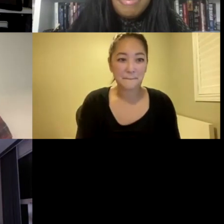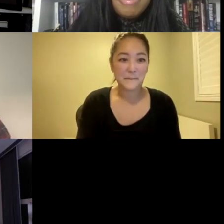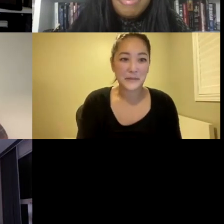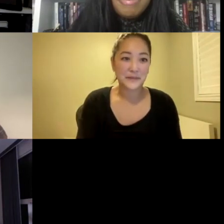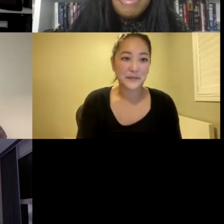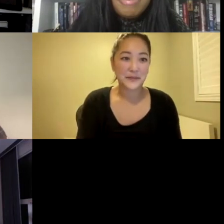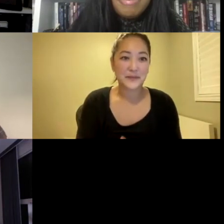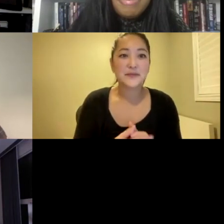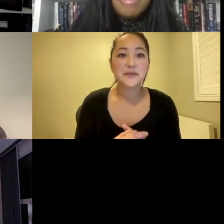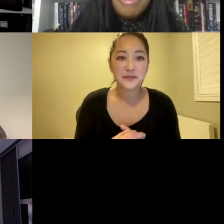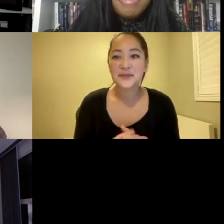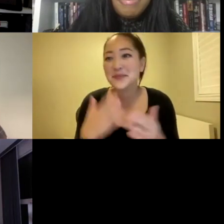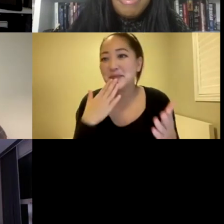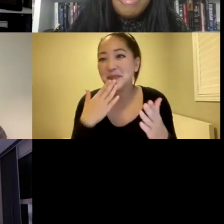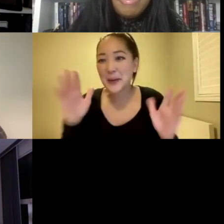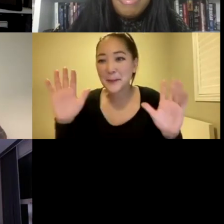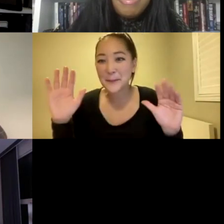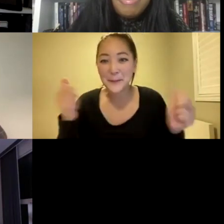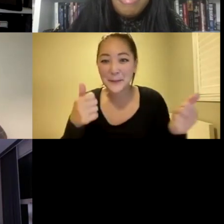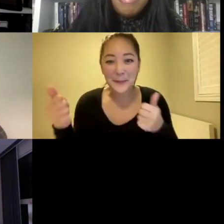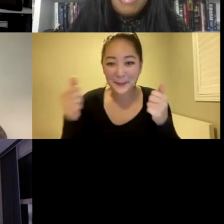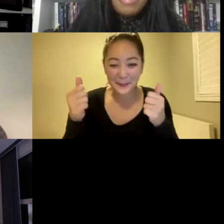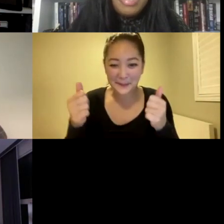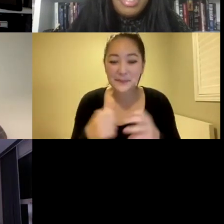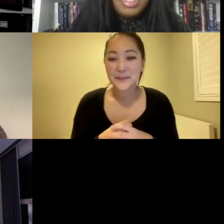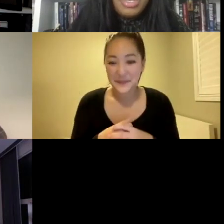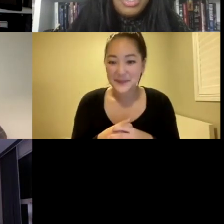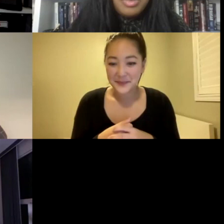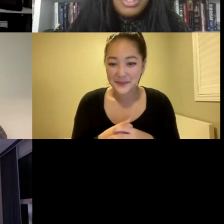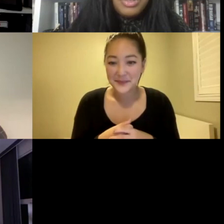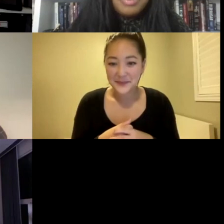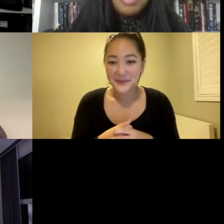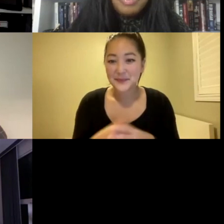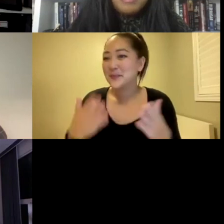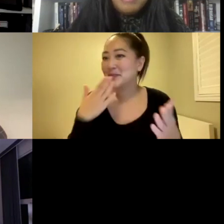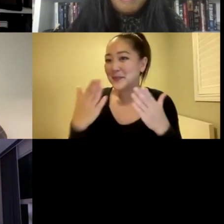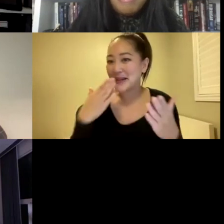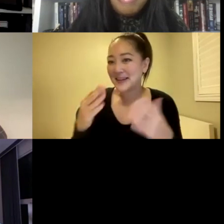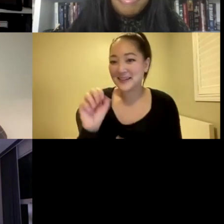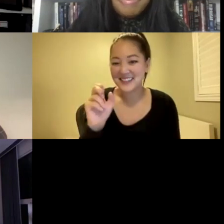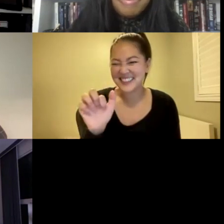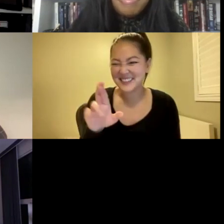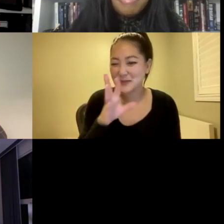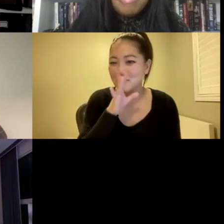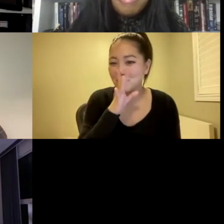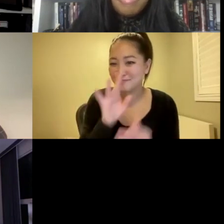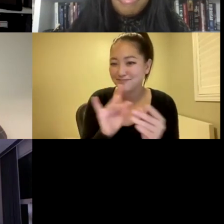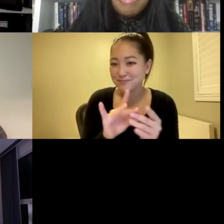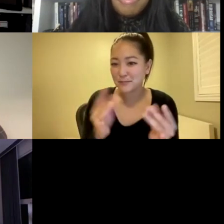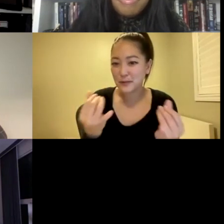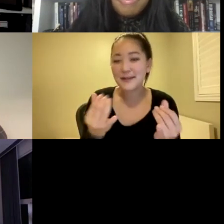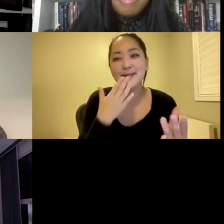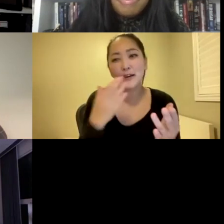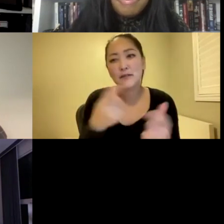Yeah, thanks everybody. Yeah, thank you. Hey, Thank you for having us. No problem. Thank you so much for being here.